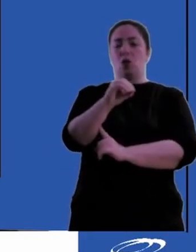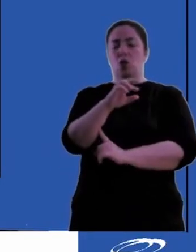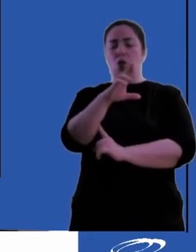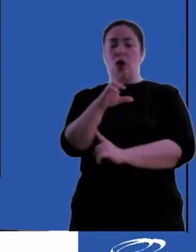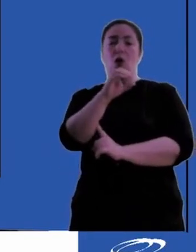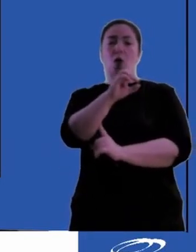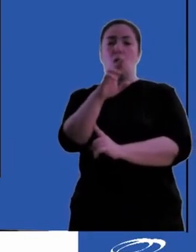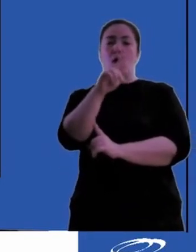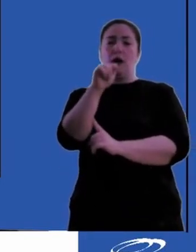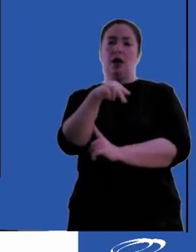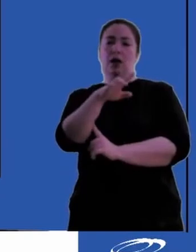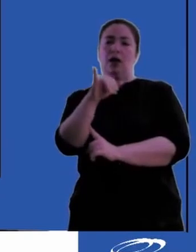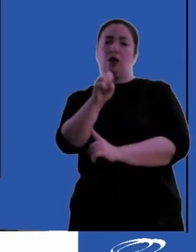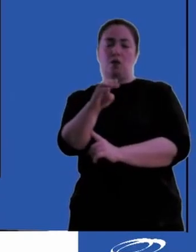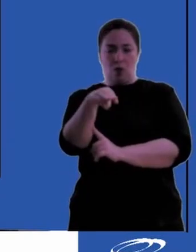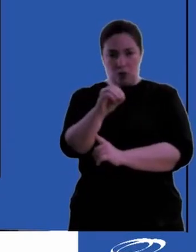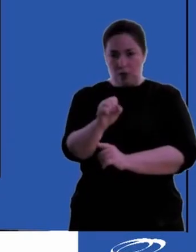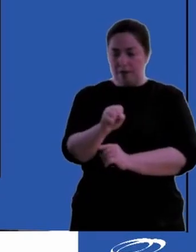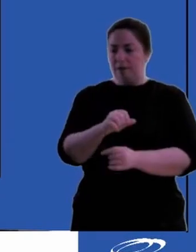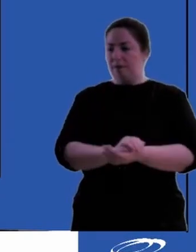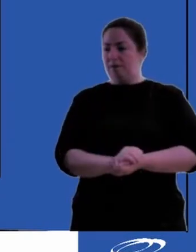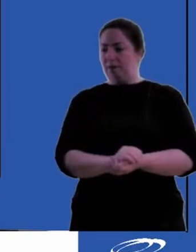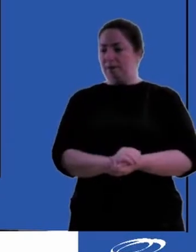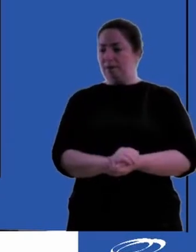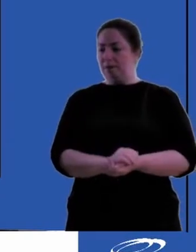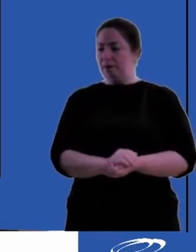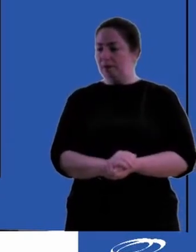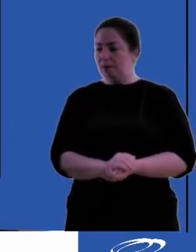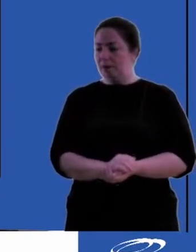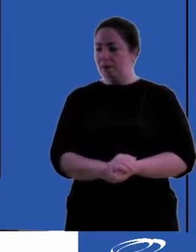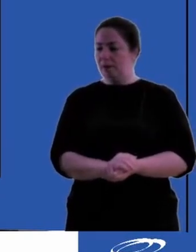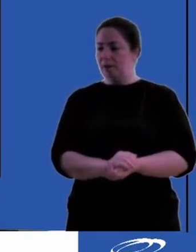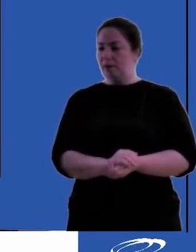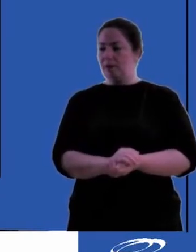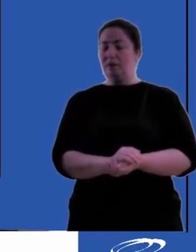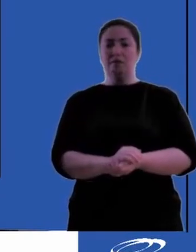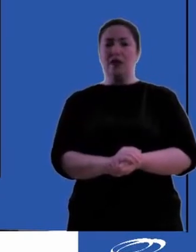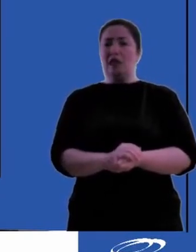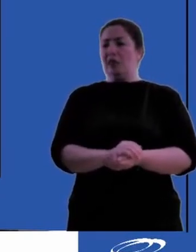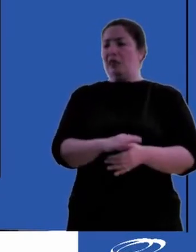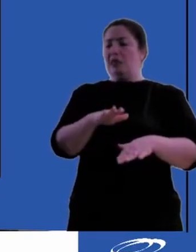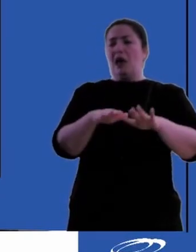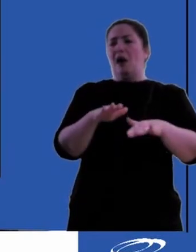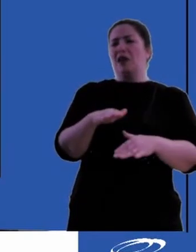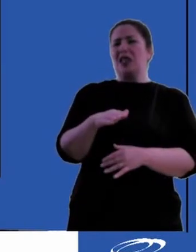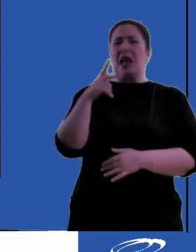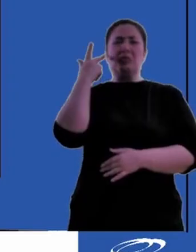Pseudomonas aeruginosa. Anaerobes are not uncommon as well, and so this includes organisms